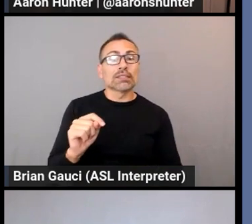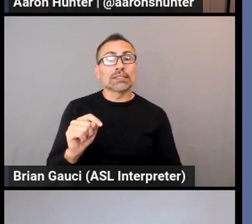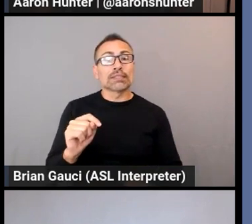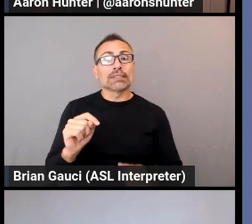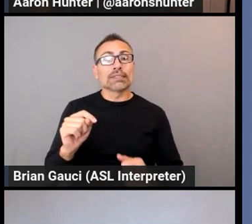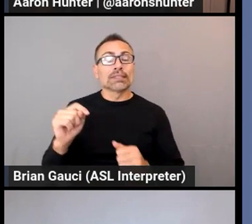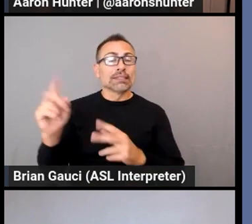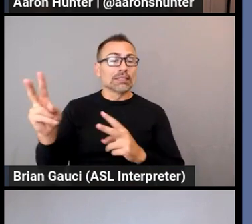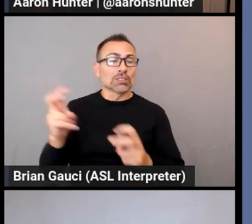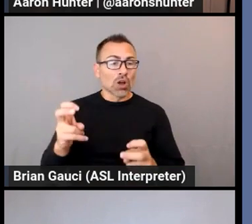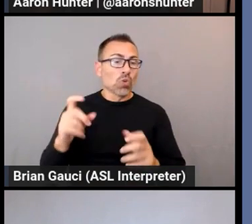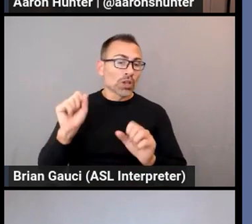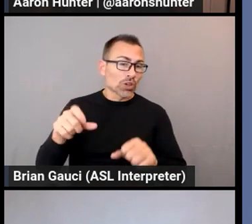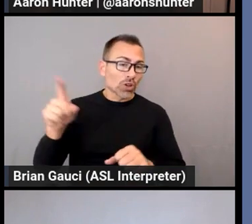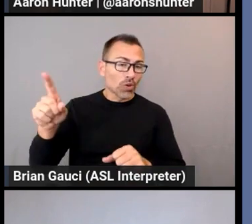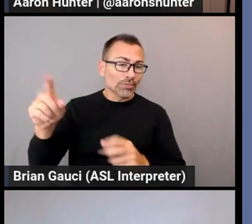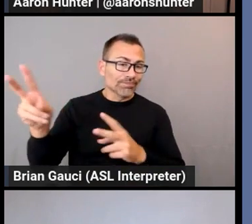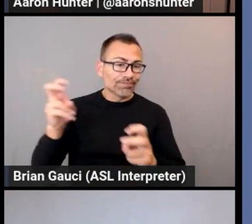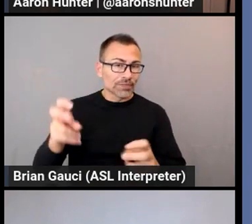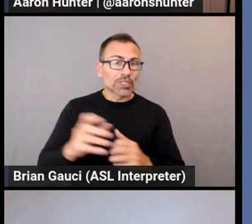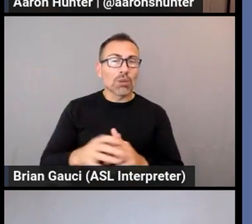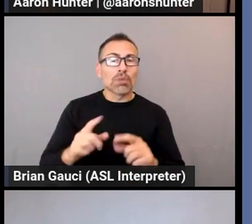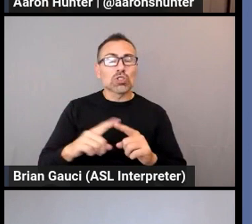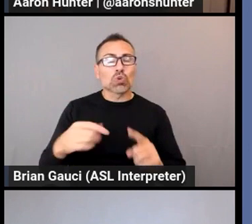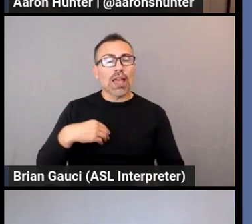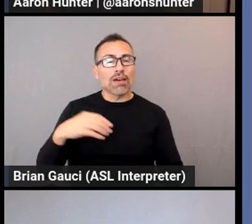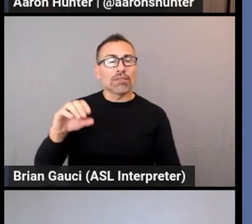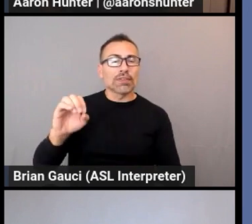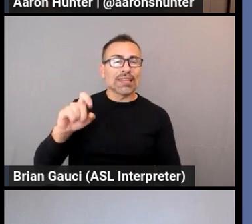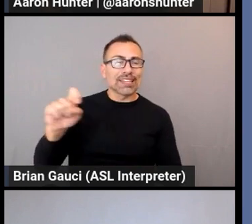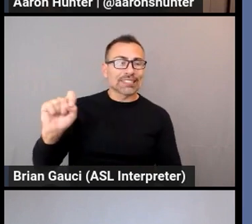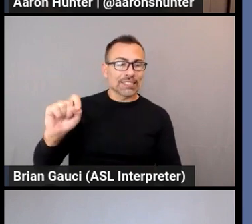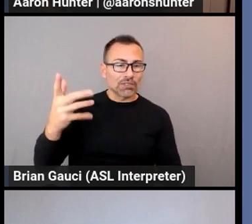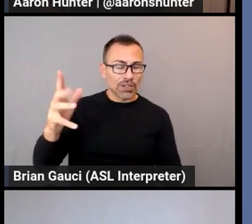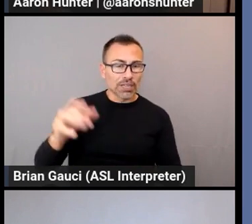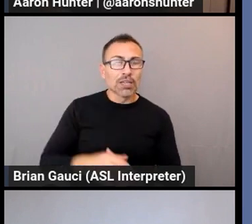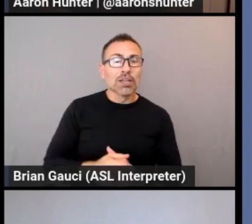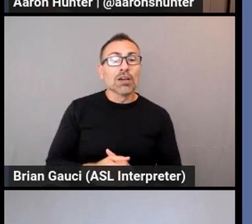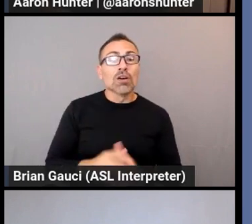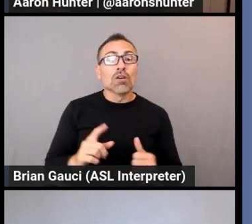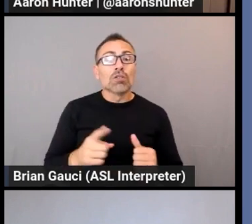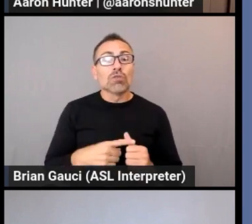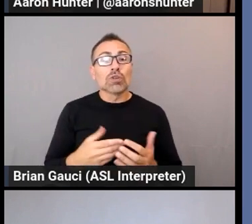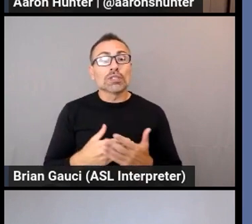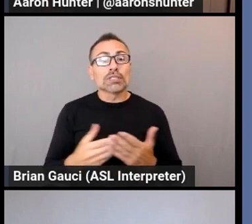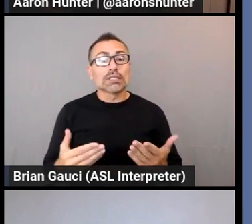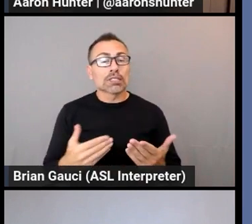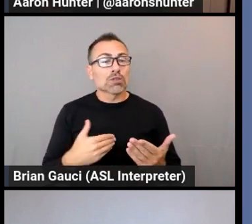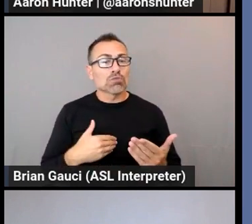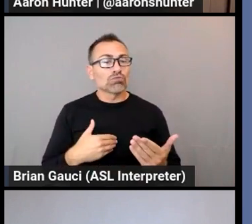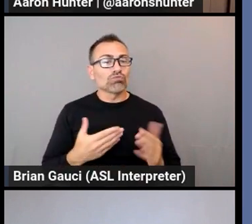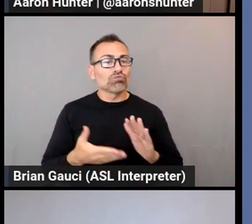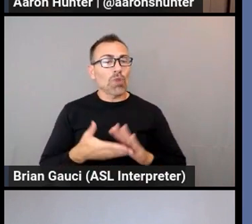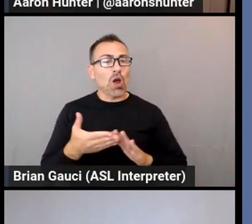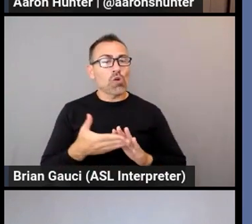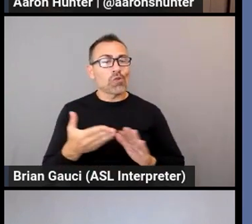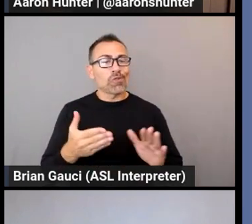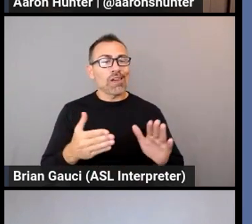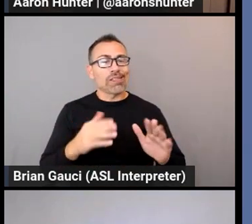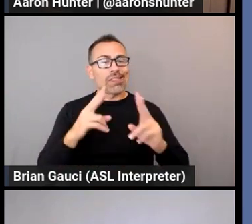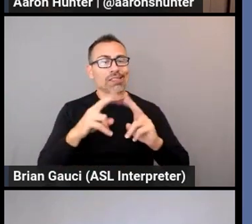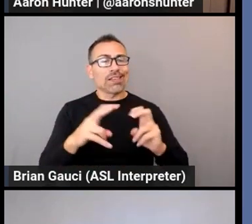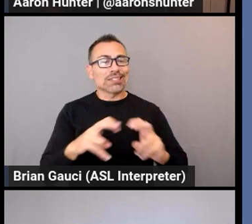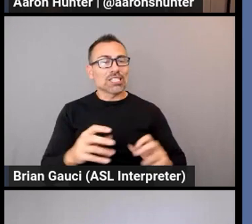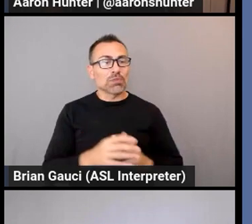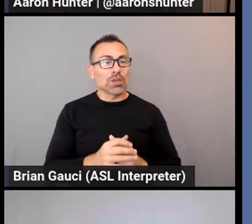the extension. So this is the extension. And the first thing I've sort of done is just run an assessment. We talked about the toolkit sort of